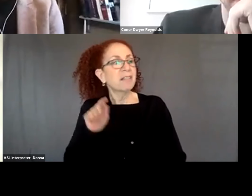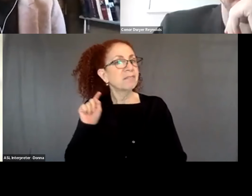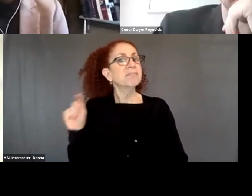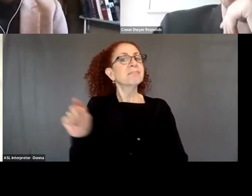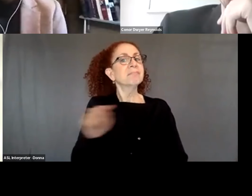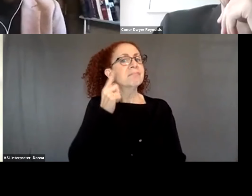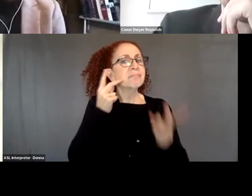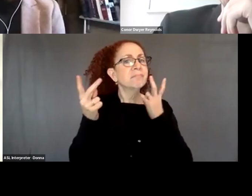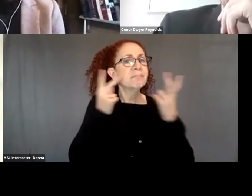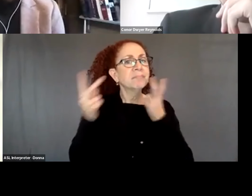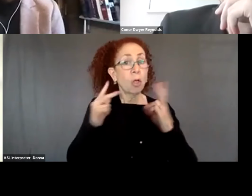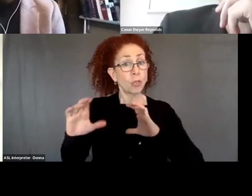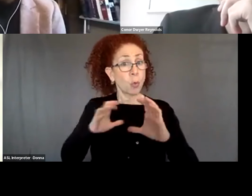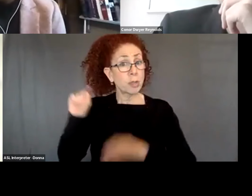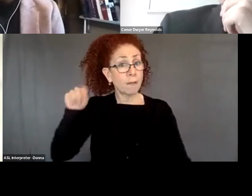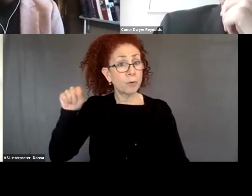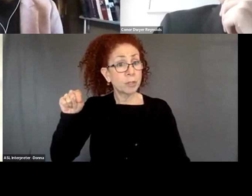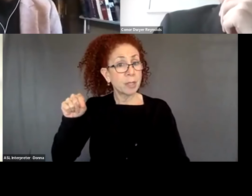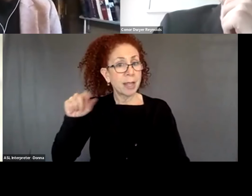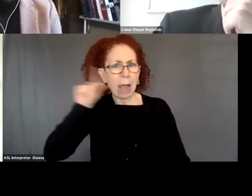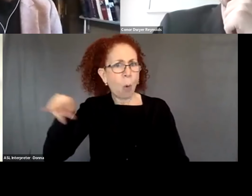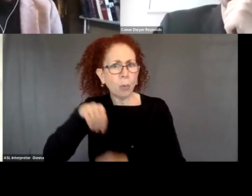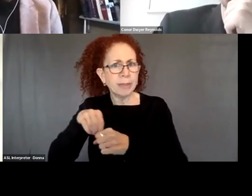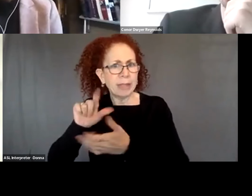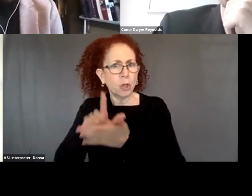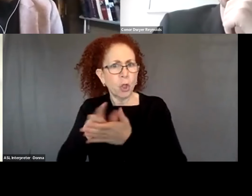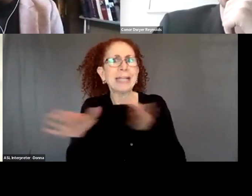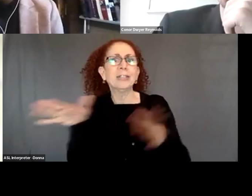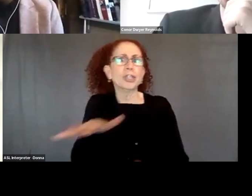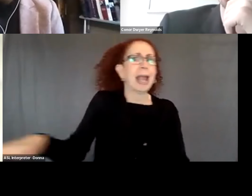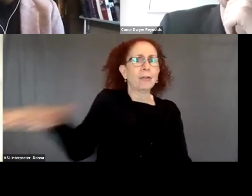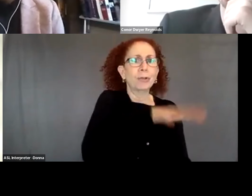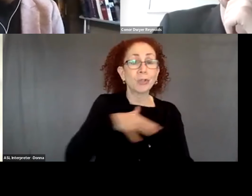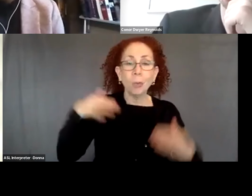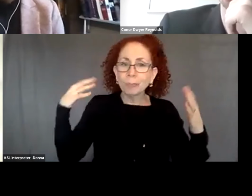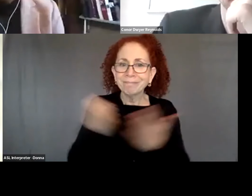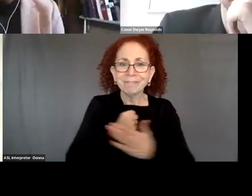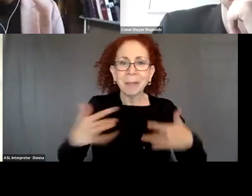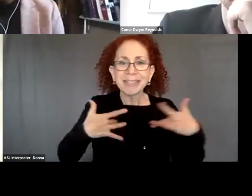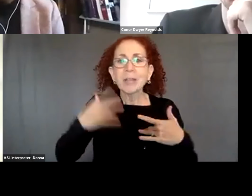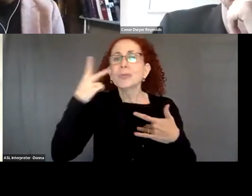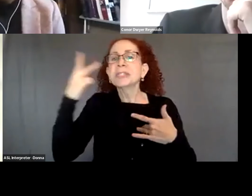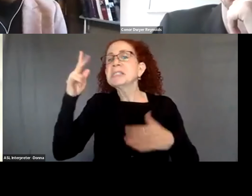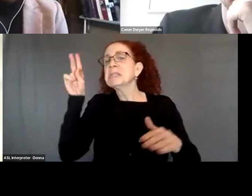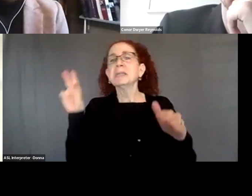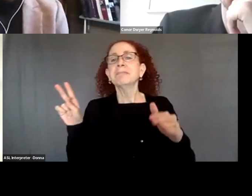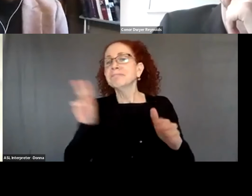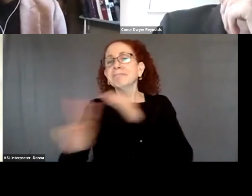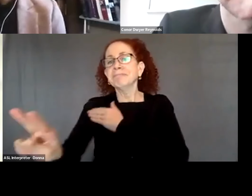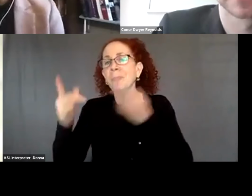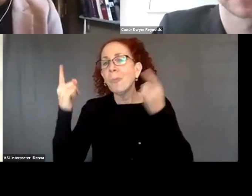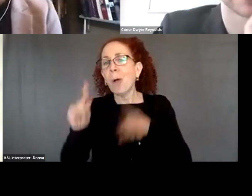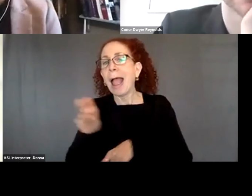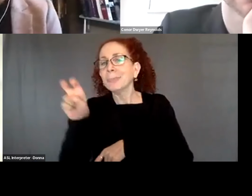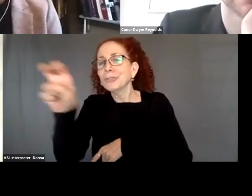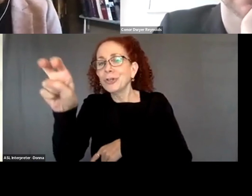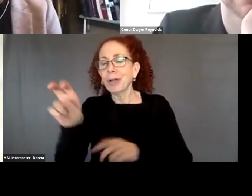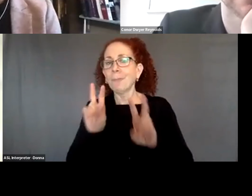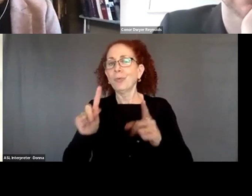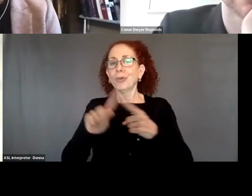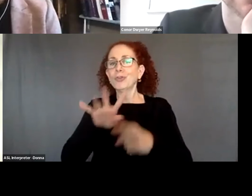to be clear, extend far beyond the law. So I'm really excited to see where this journey will take us, and I look forward to being